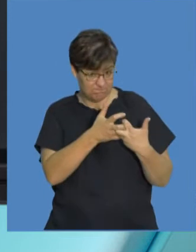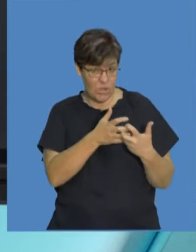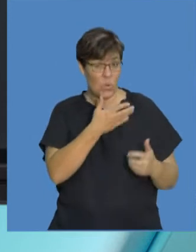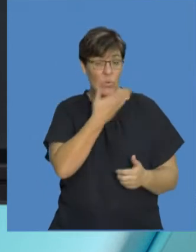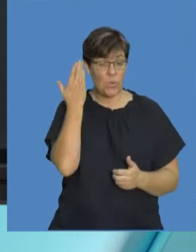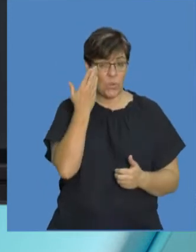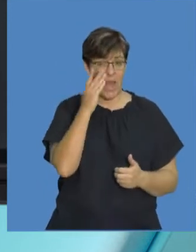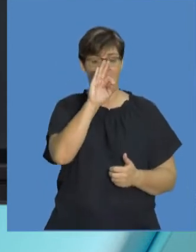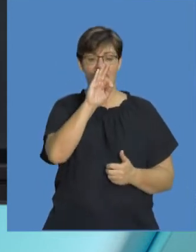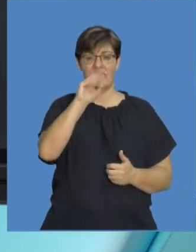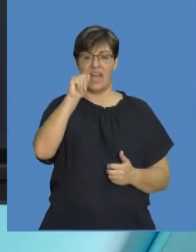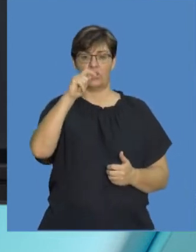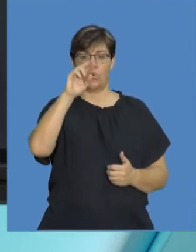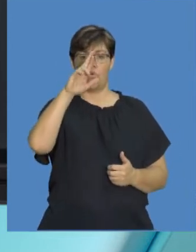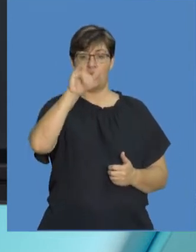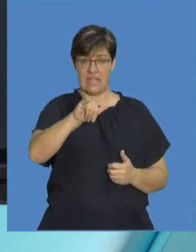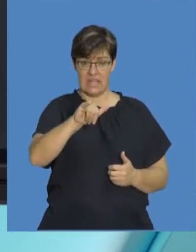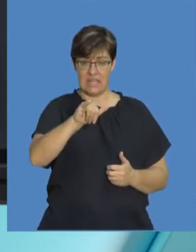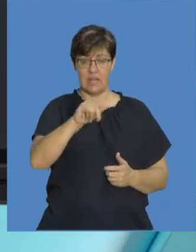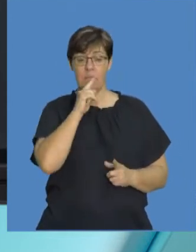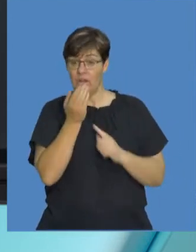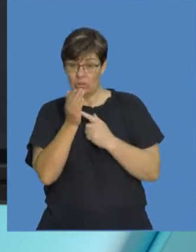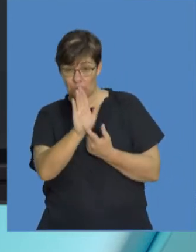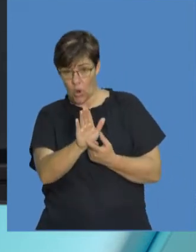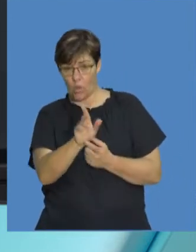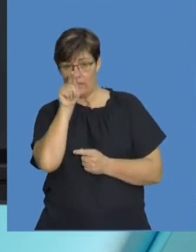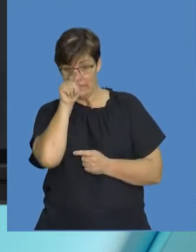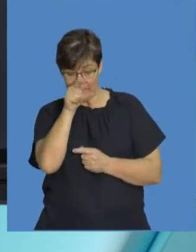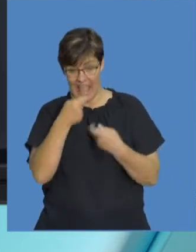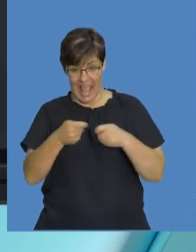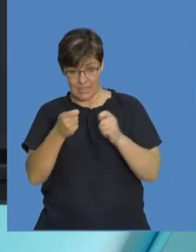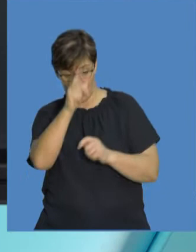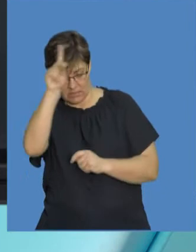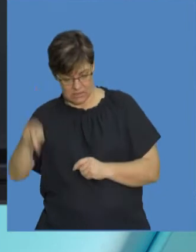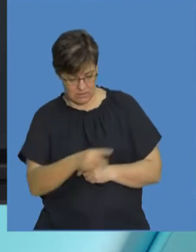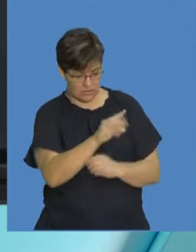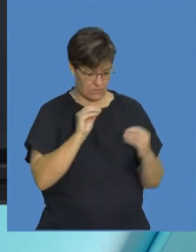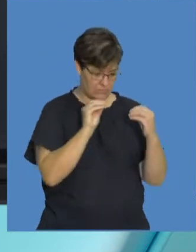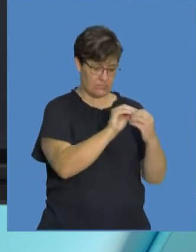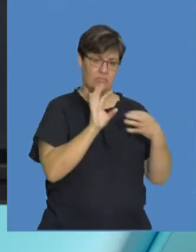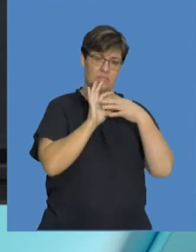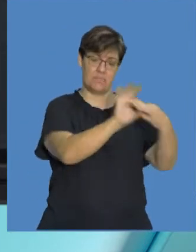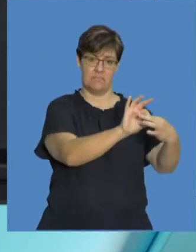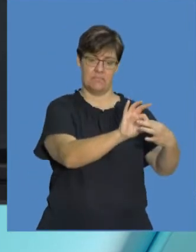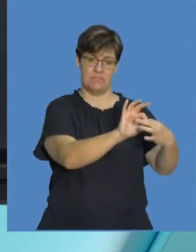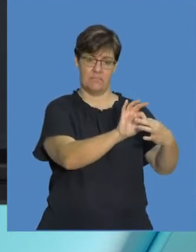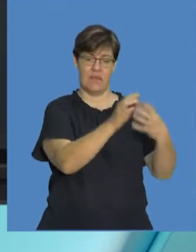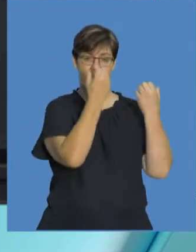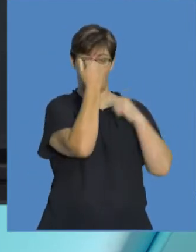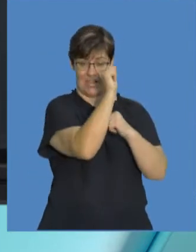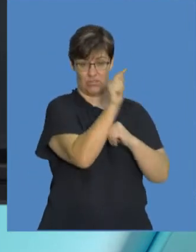has the word factory attached to it is indicating to you that that expense is in respect of